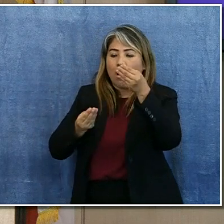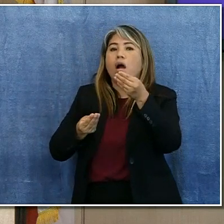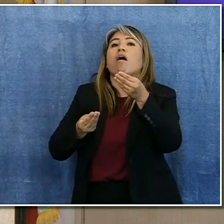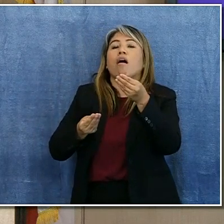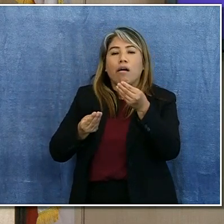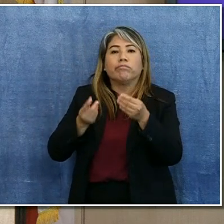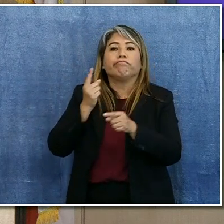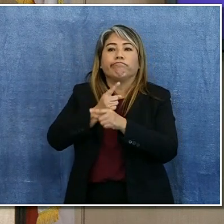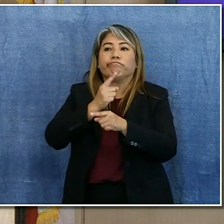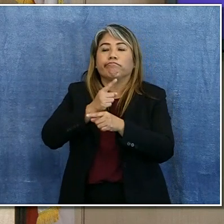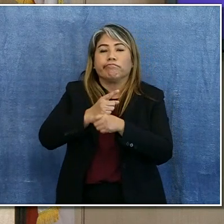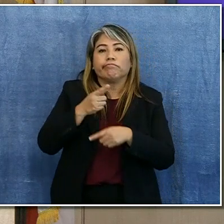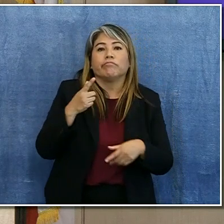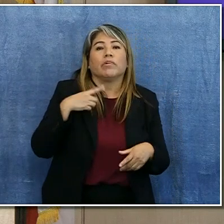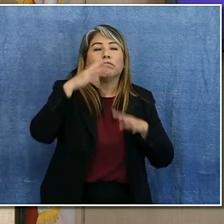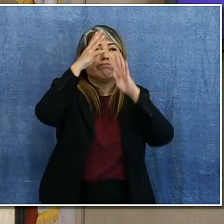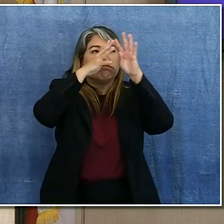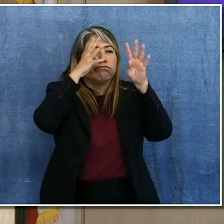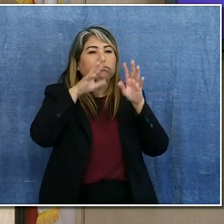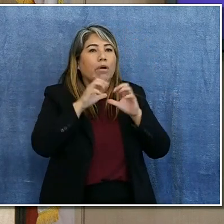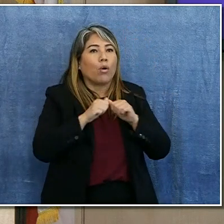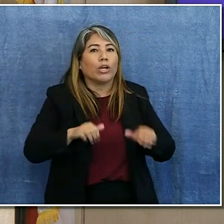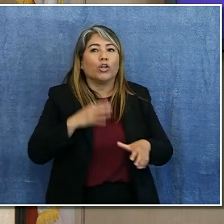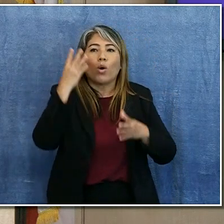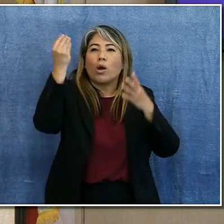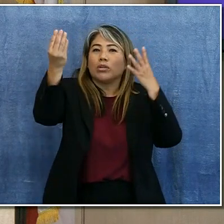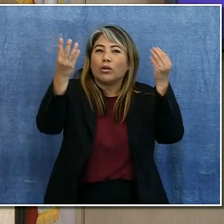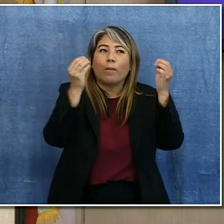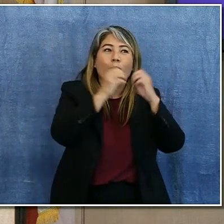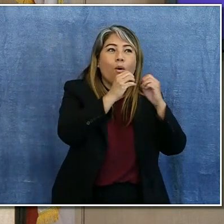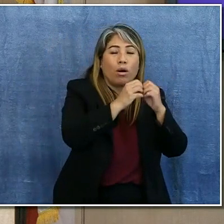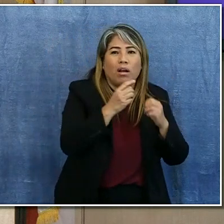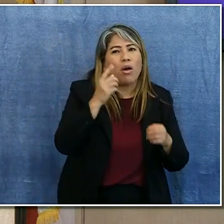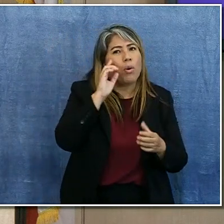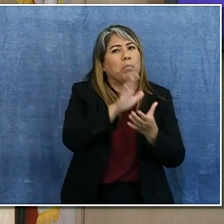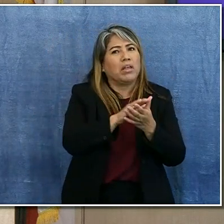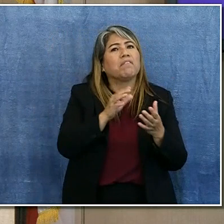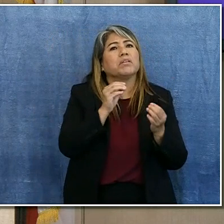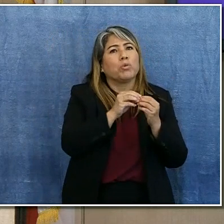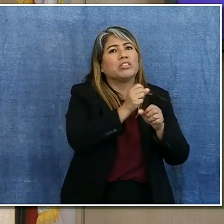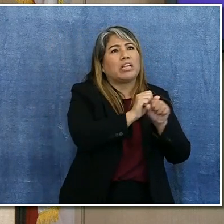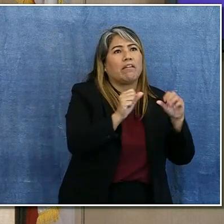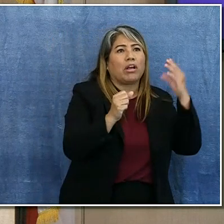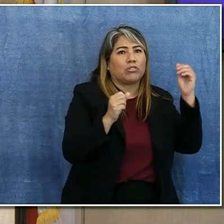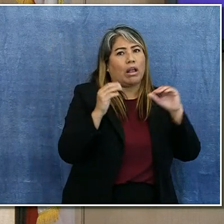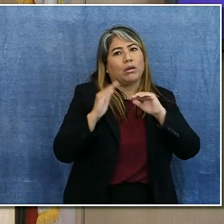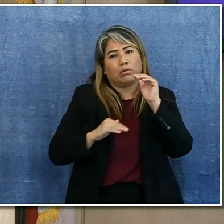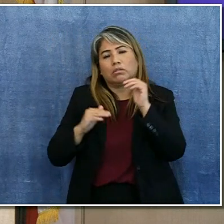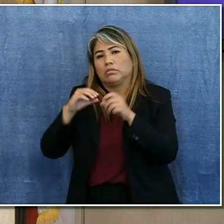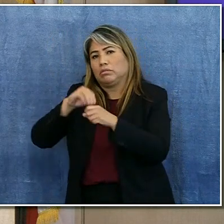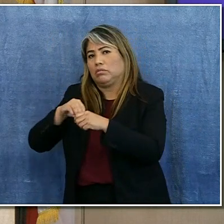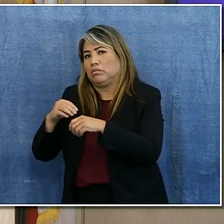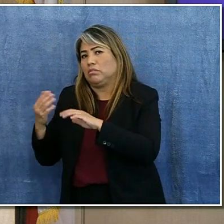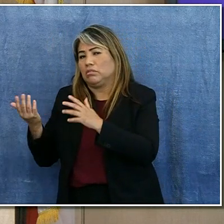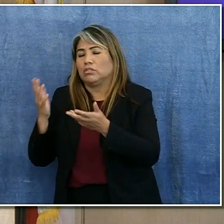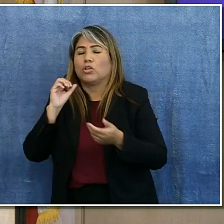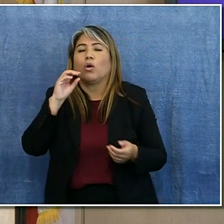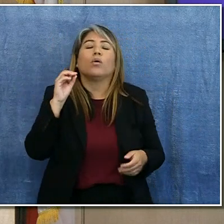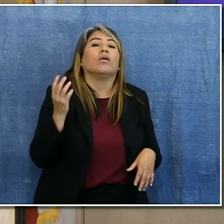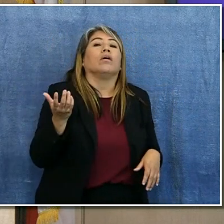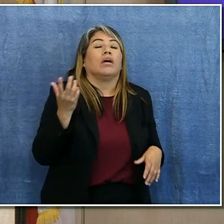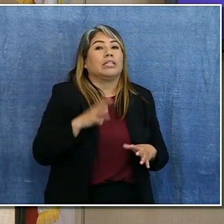and opportunities to do things in outdoor settings, which we believe are safer. We still want to be responsible. We believe we're safer. I think this is an important